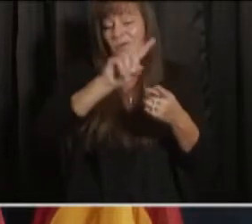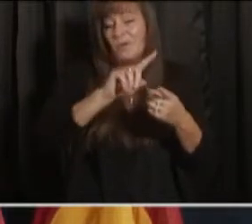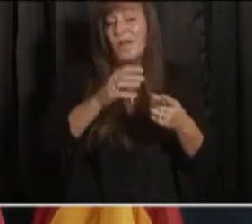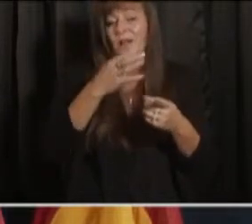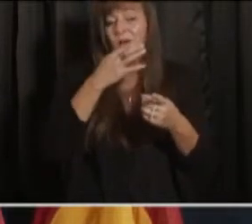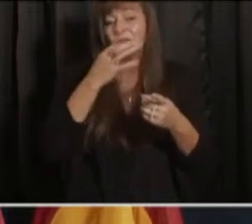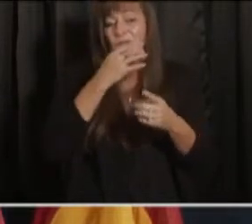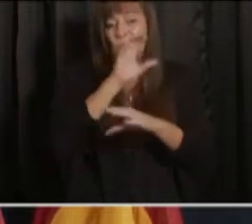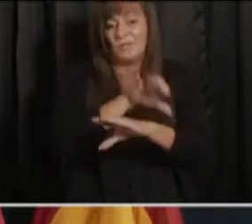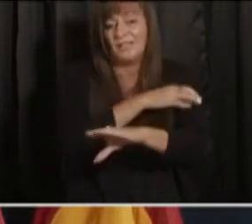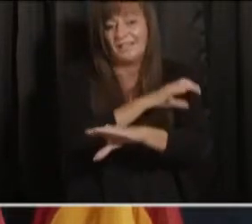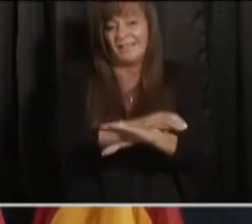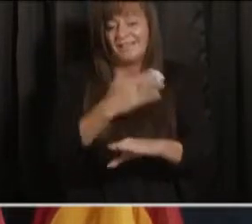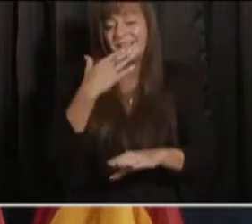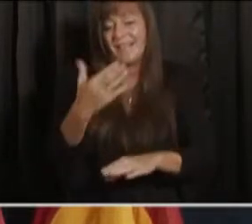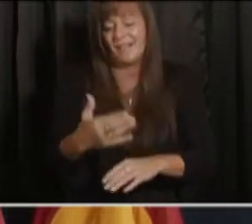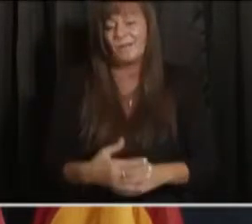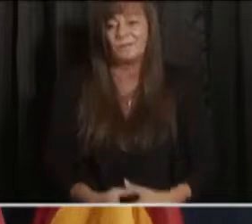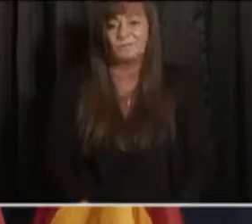vaccine clinics. Thank you.